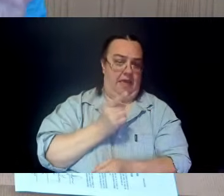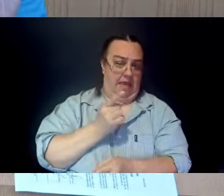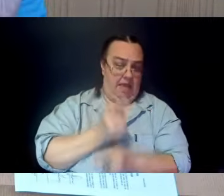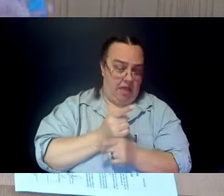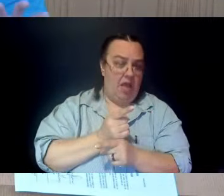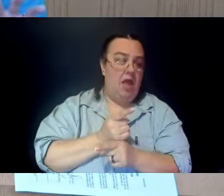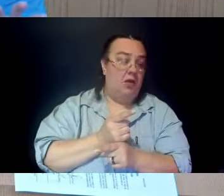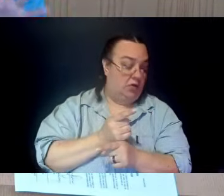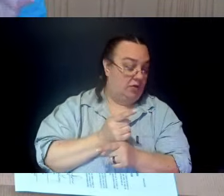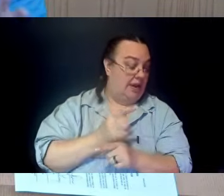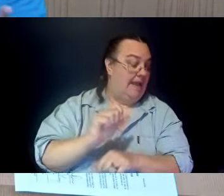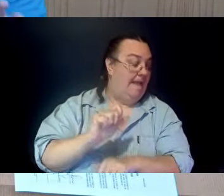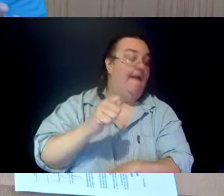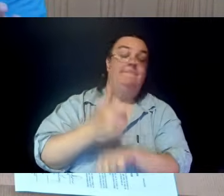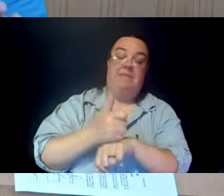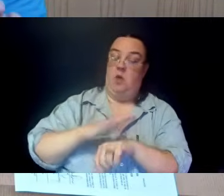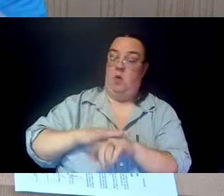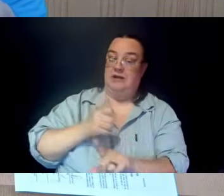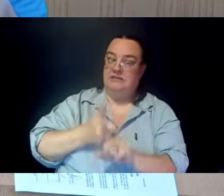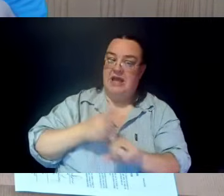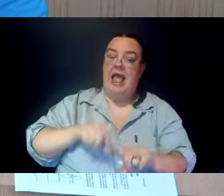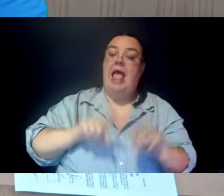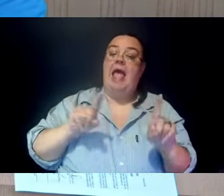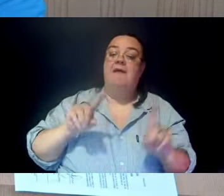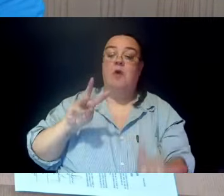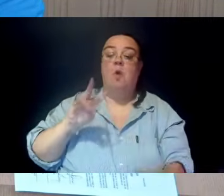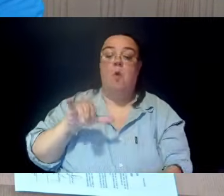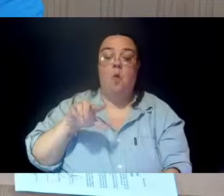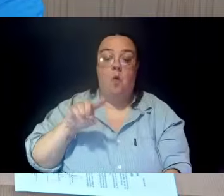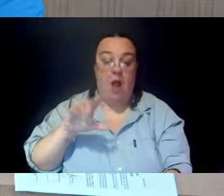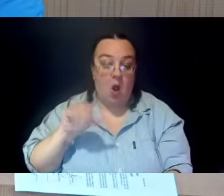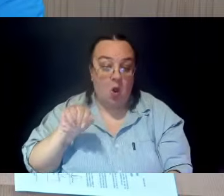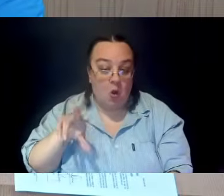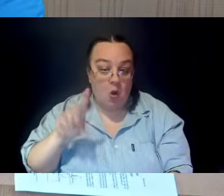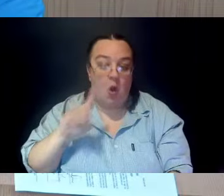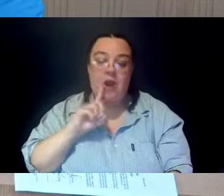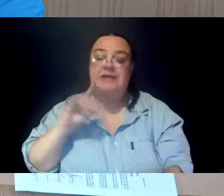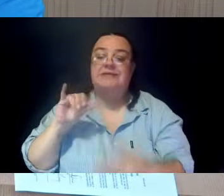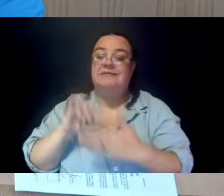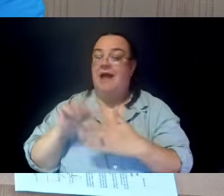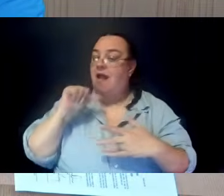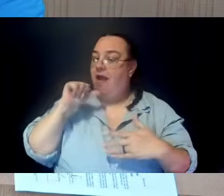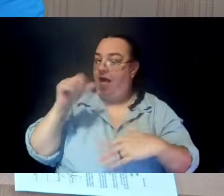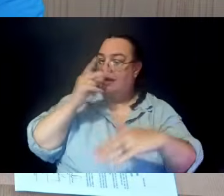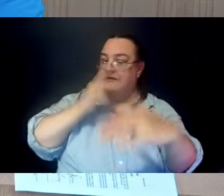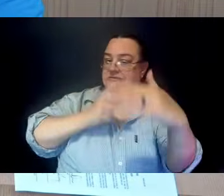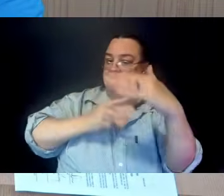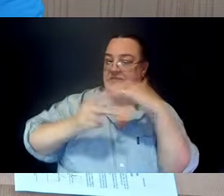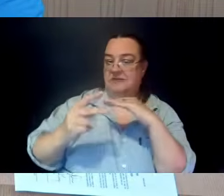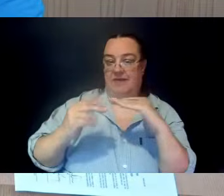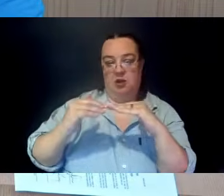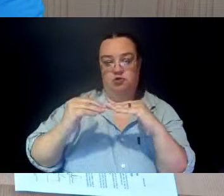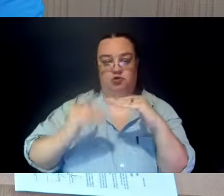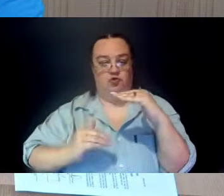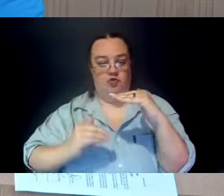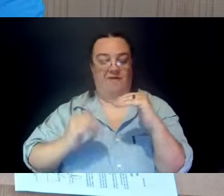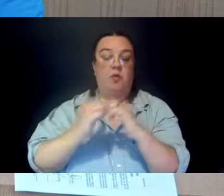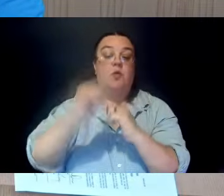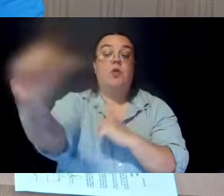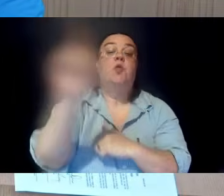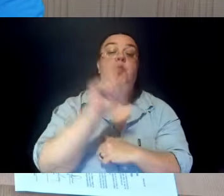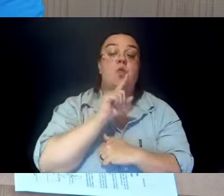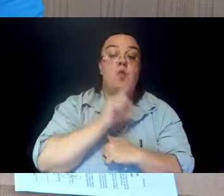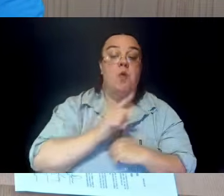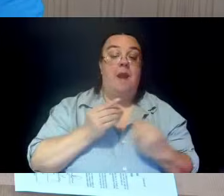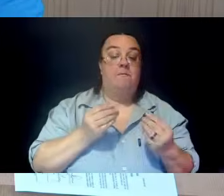based on itself. However, the wild card is the unanticipated shortfall in real property tax